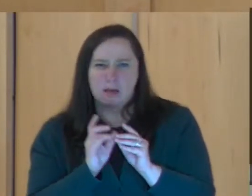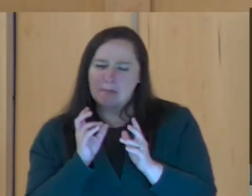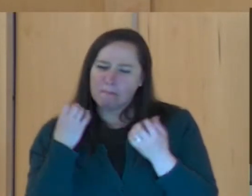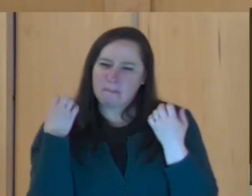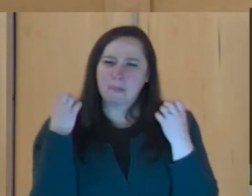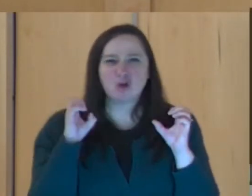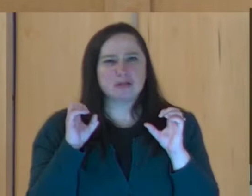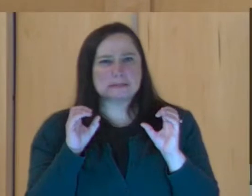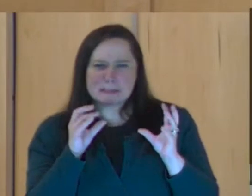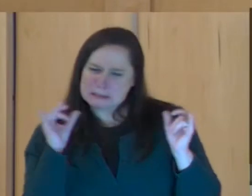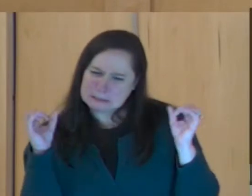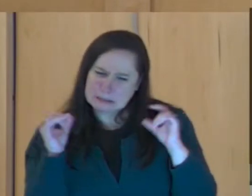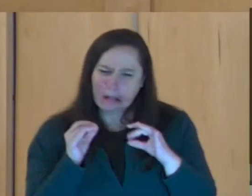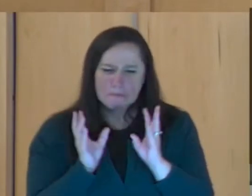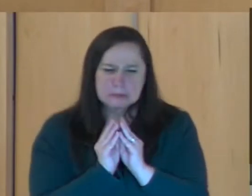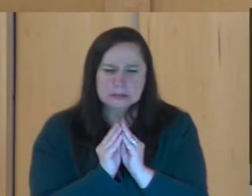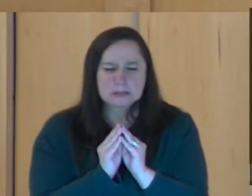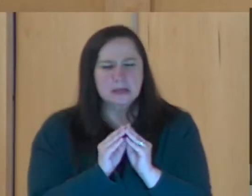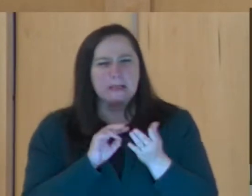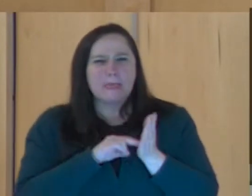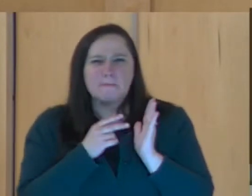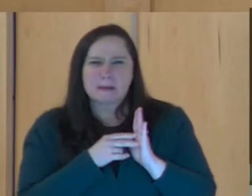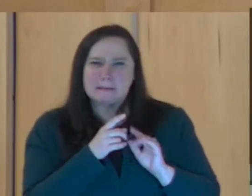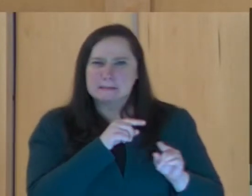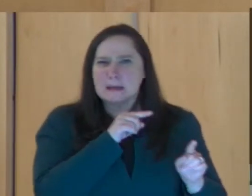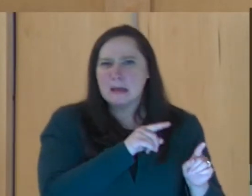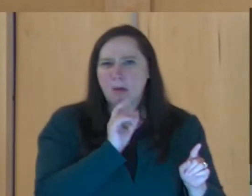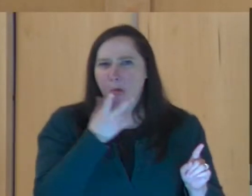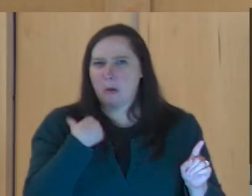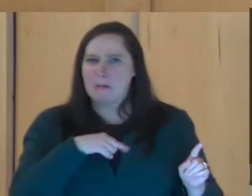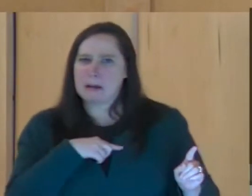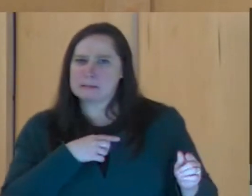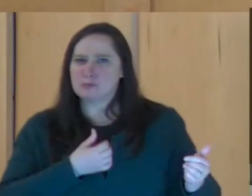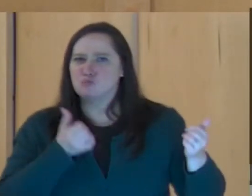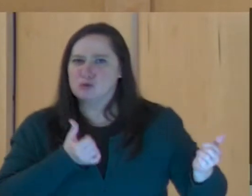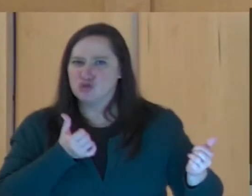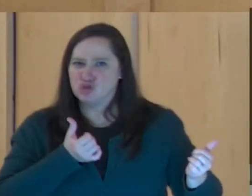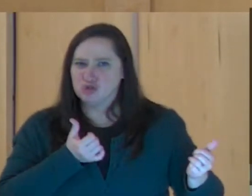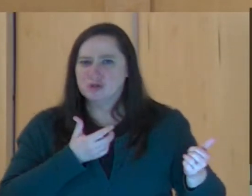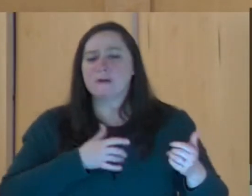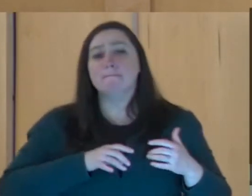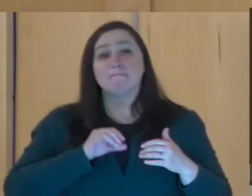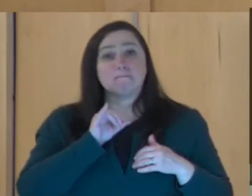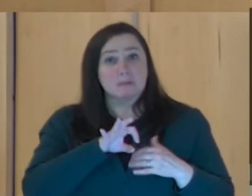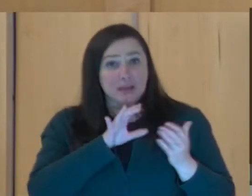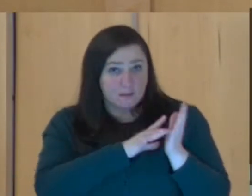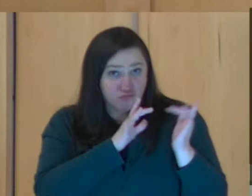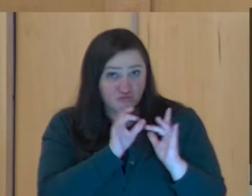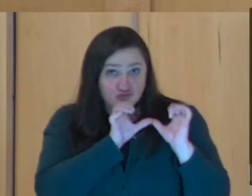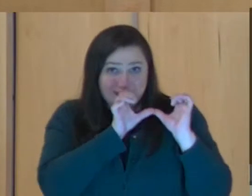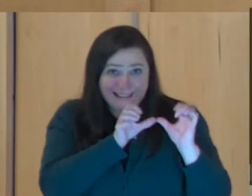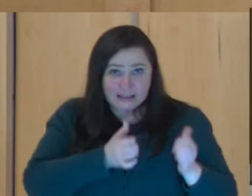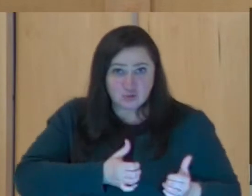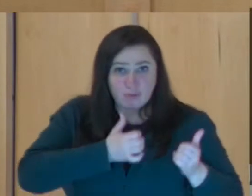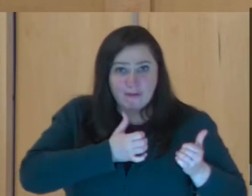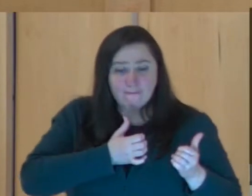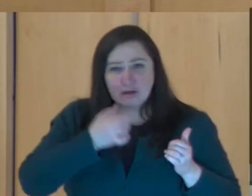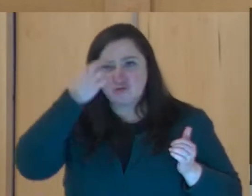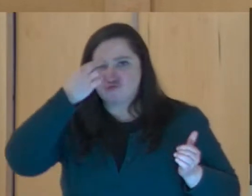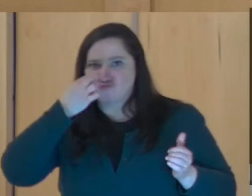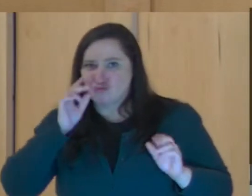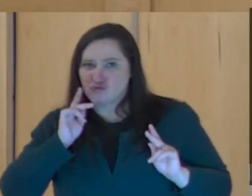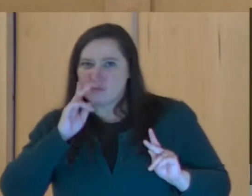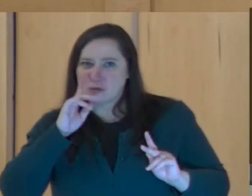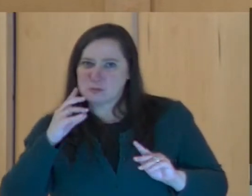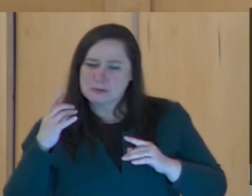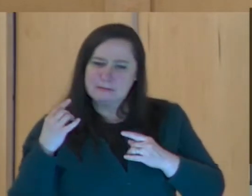day was, it's either him or us. If Jesus continues to live, the Romans are going to come